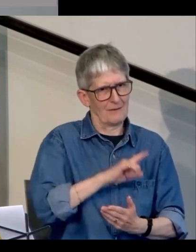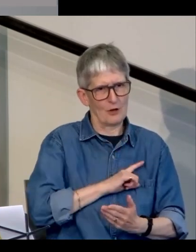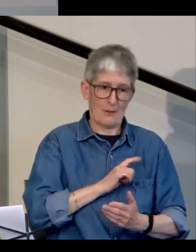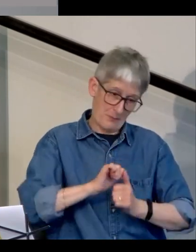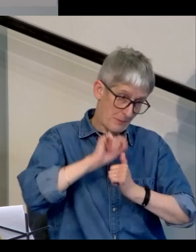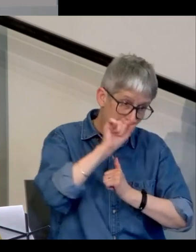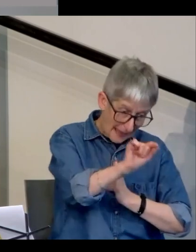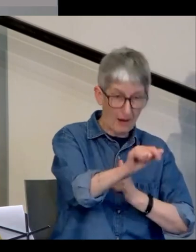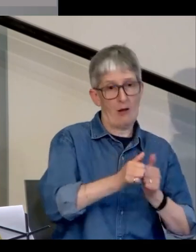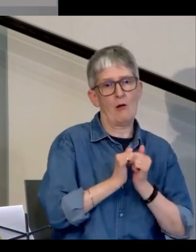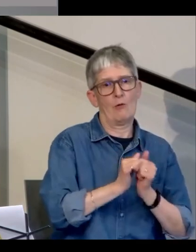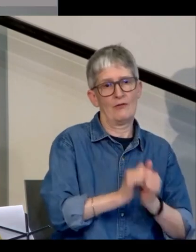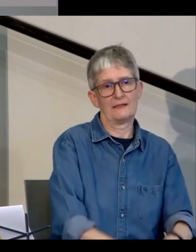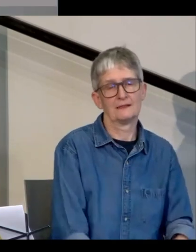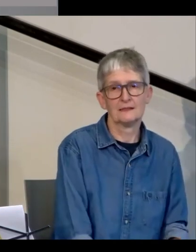it.